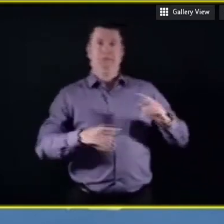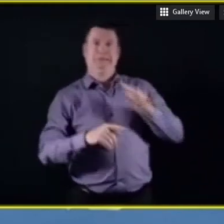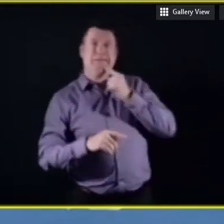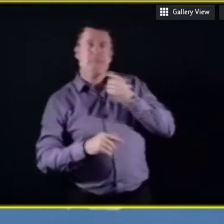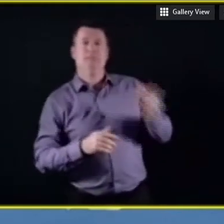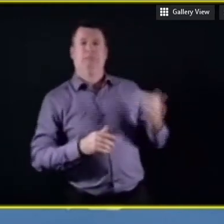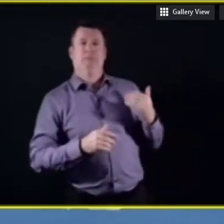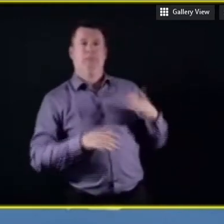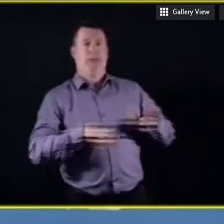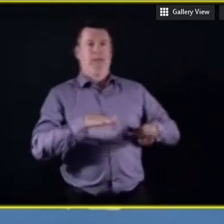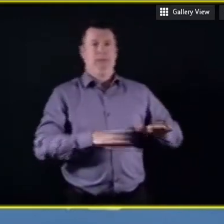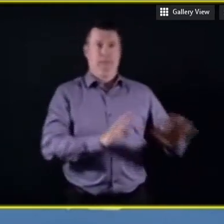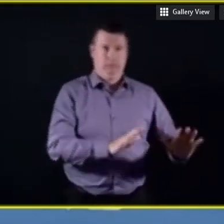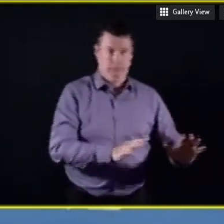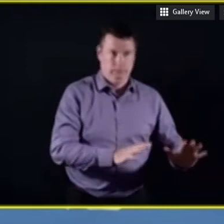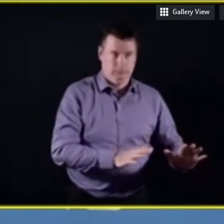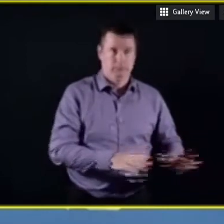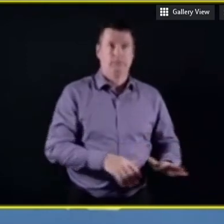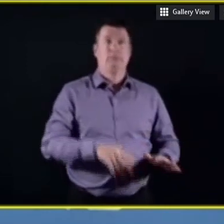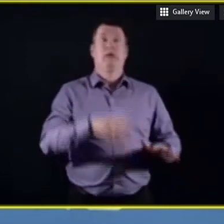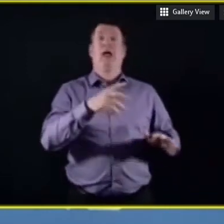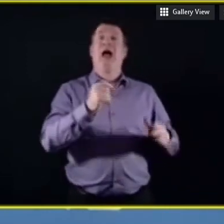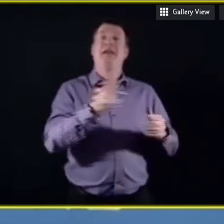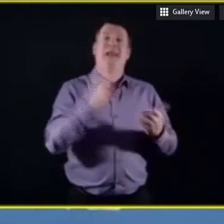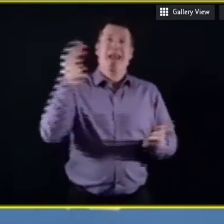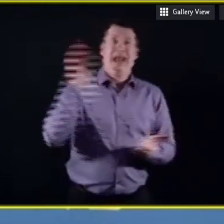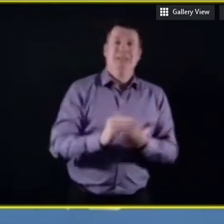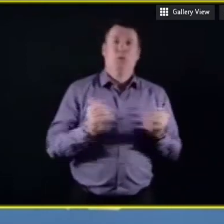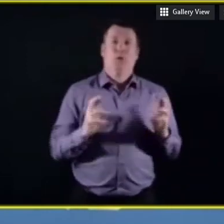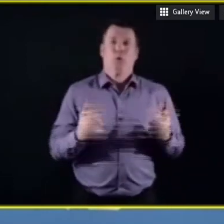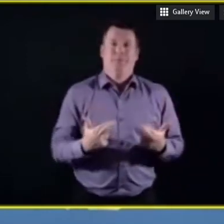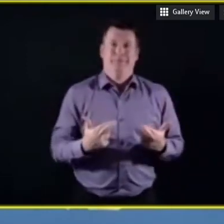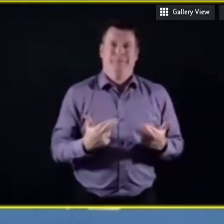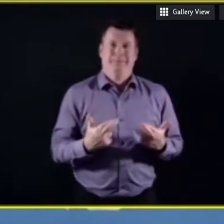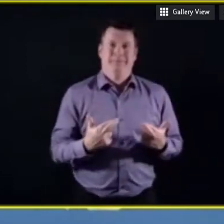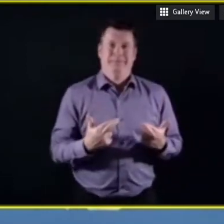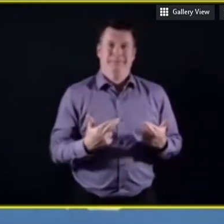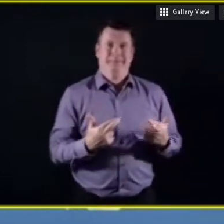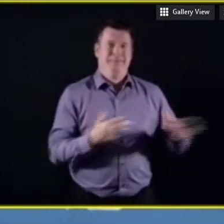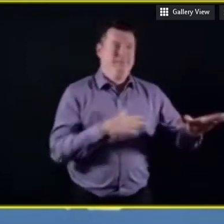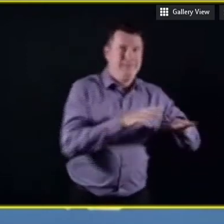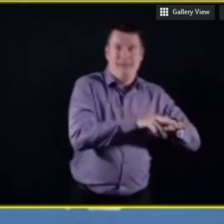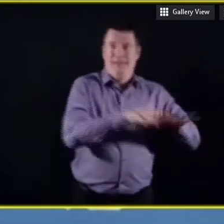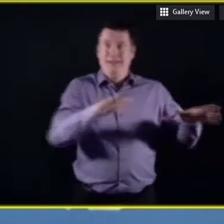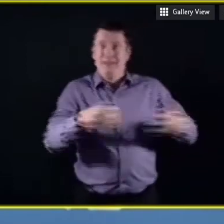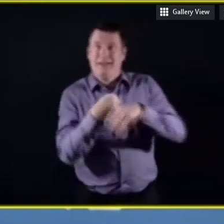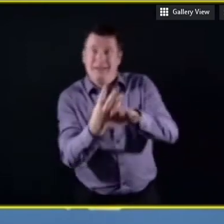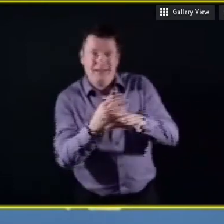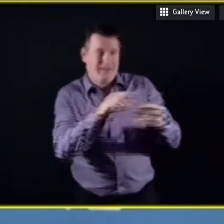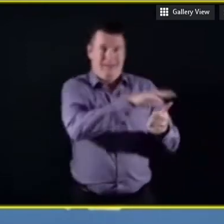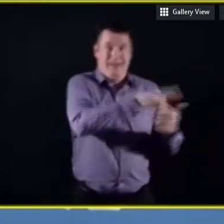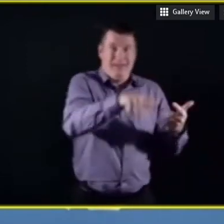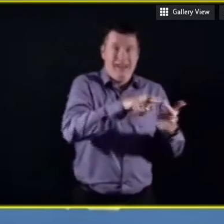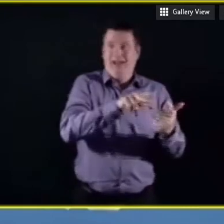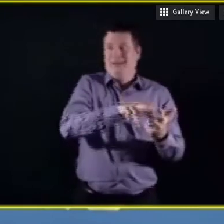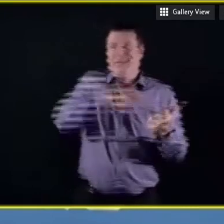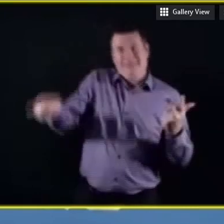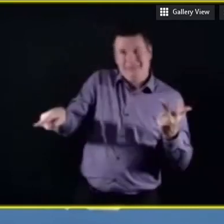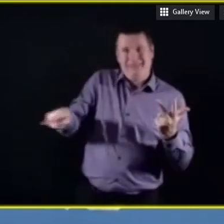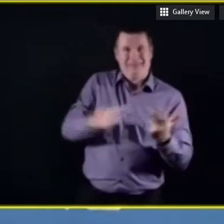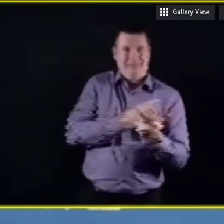practice. But we feel that the balance is turning, and there are major concerns